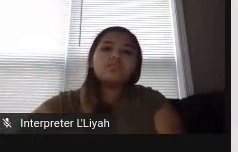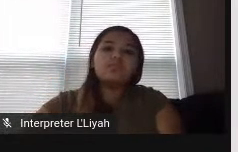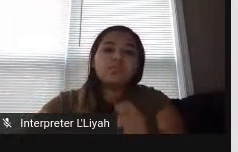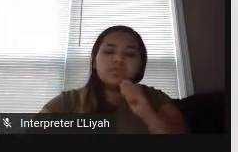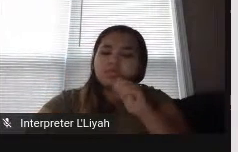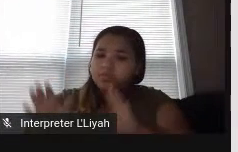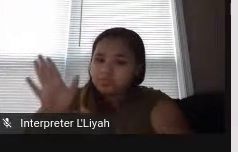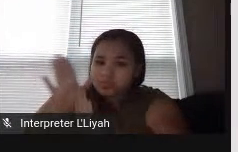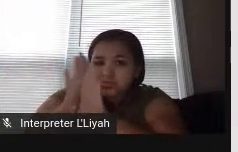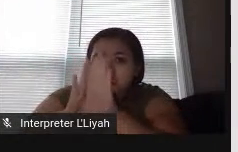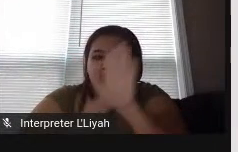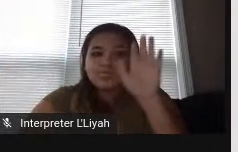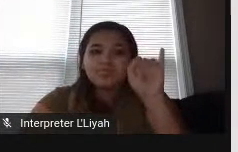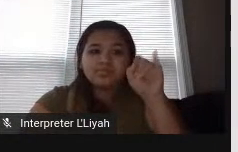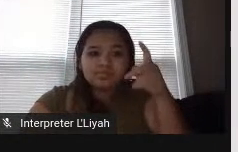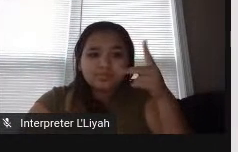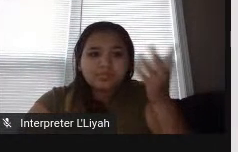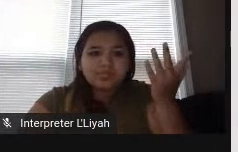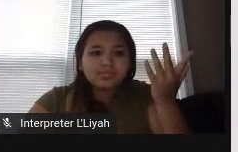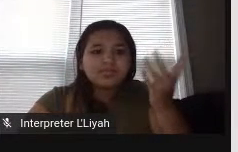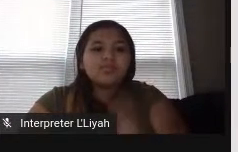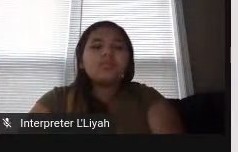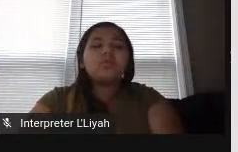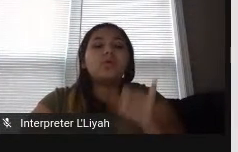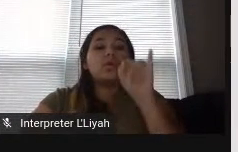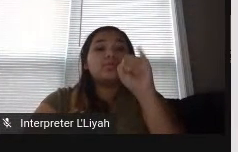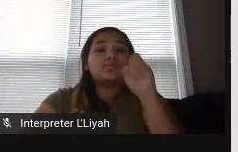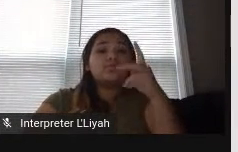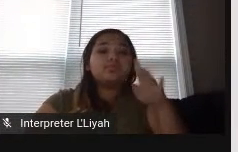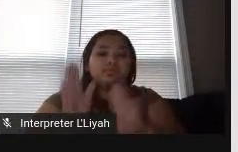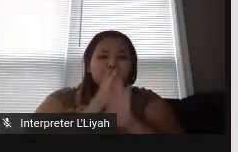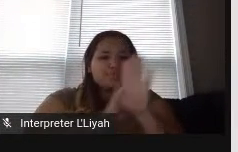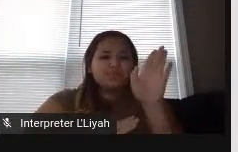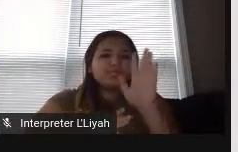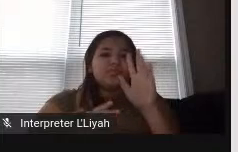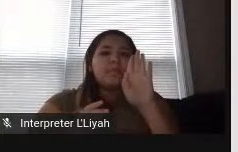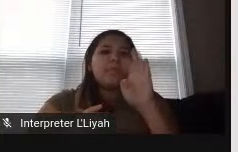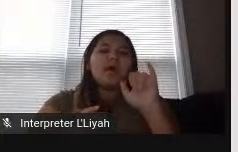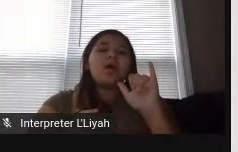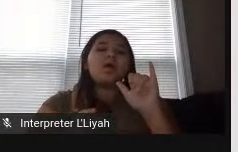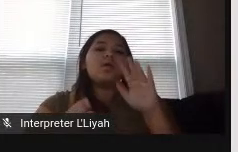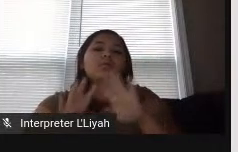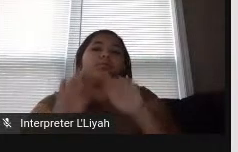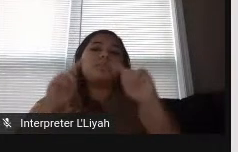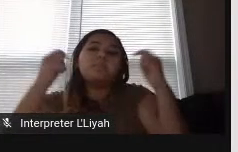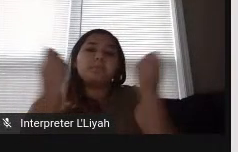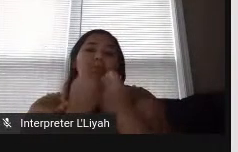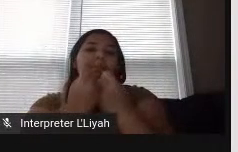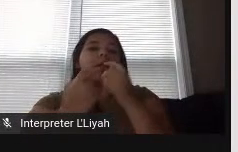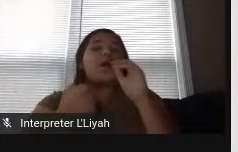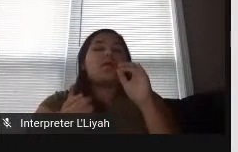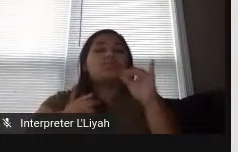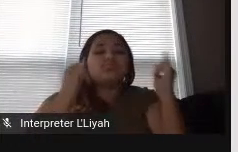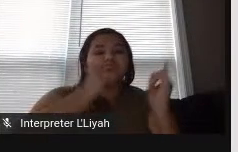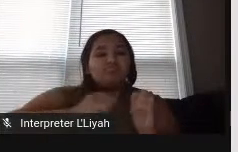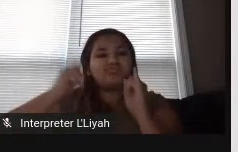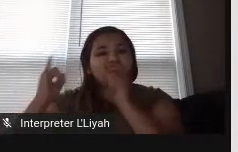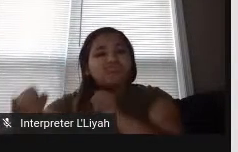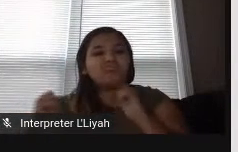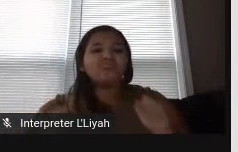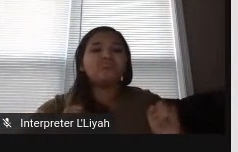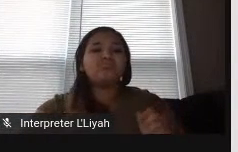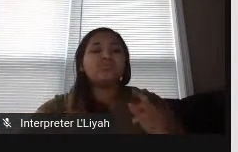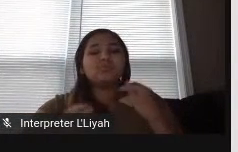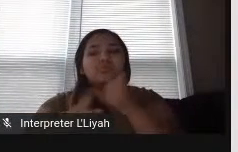Who develops the IEP? So the IEP is developed by a team of individuals that includes the